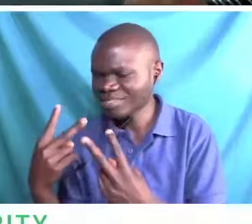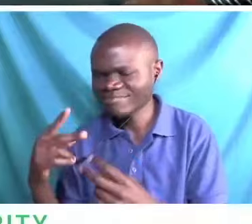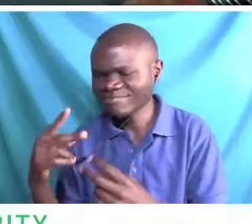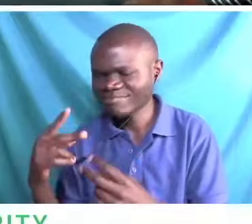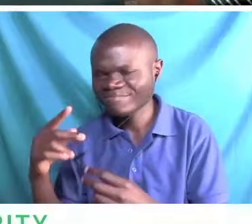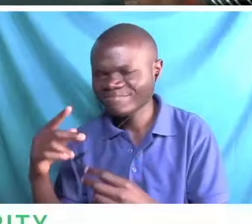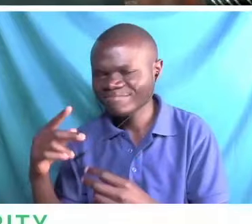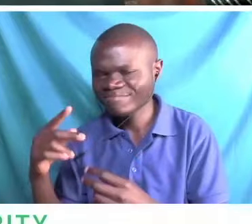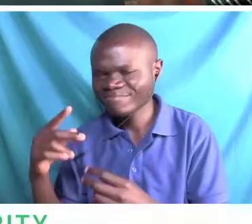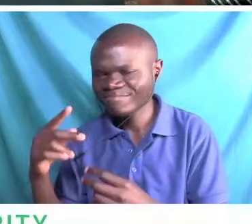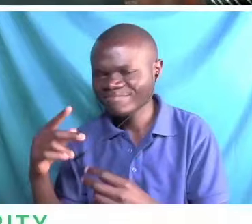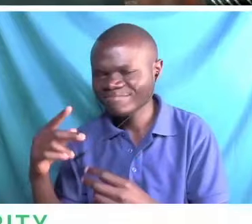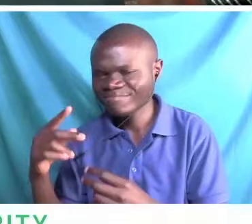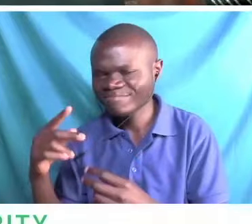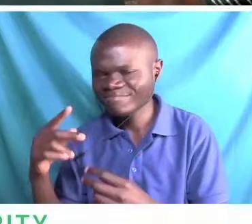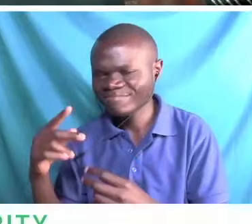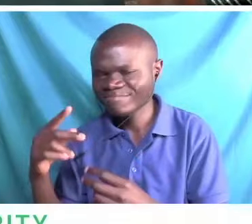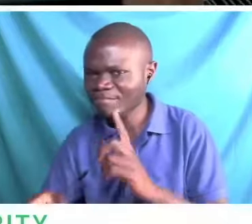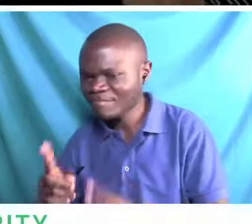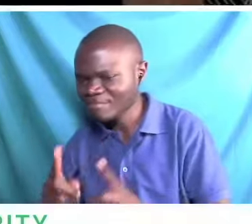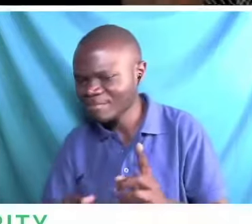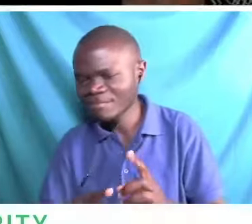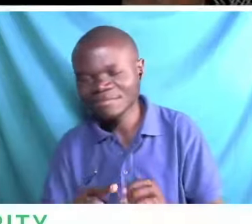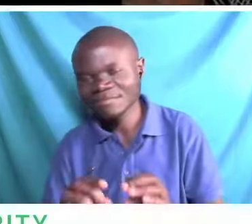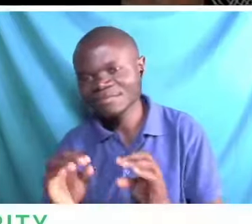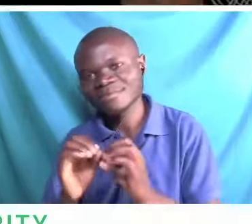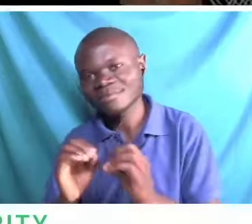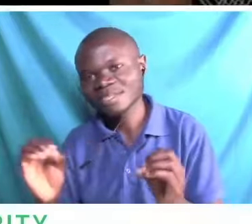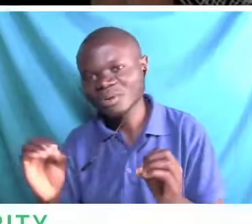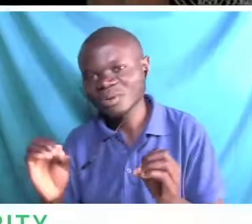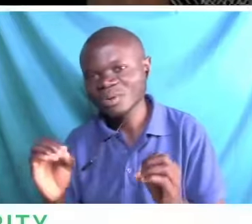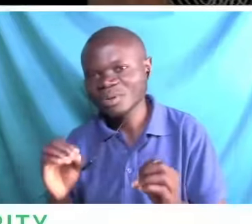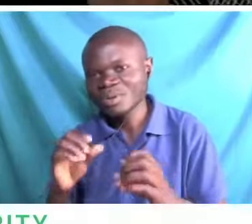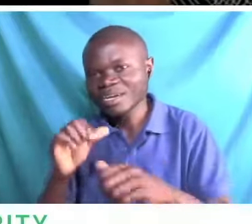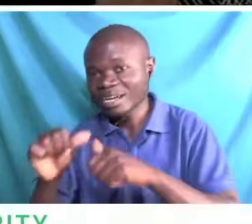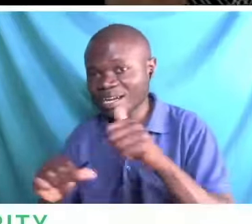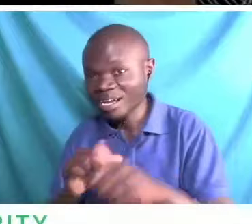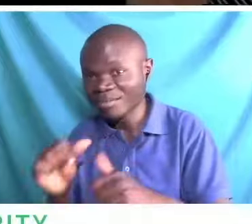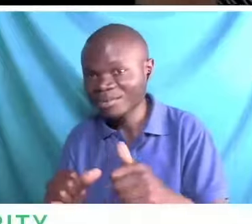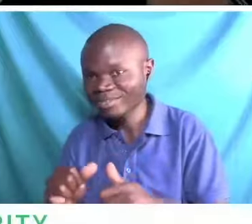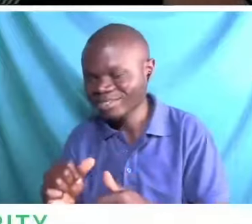Hallelujah. I don't know how you'd feel if you go to a restaurant and when you're just about to eat, the chicken jumps out of the bowl.